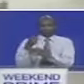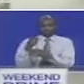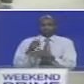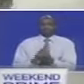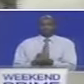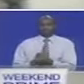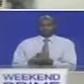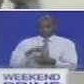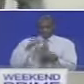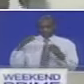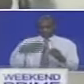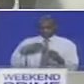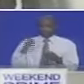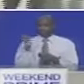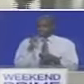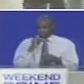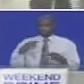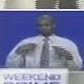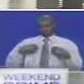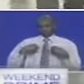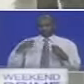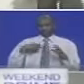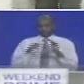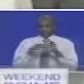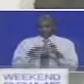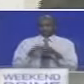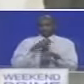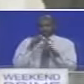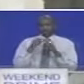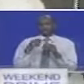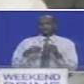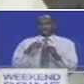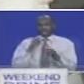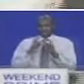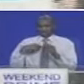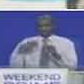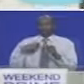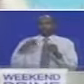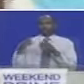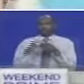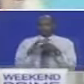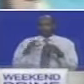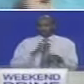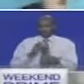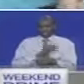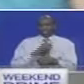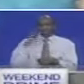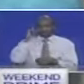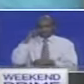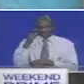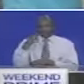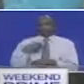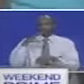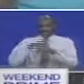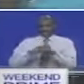All clad in blue tops, athletics officials and members of the National Olympics Committee were at the Moi International Airport in Mombasa to receive